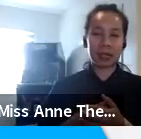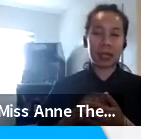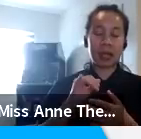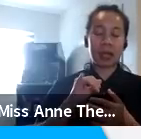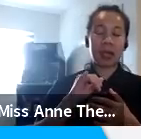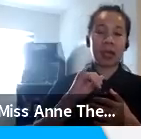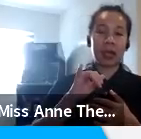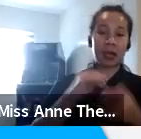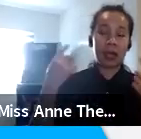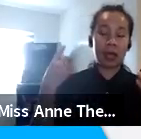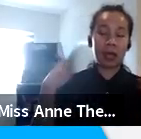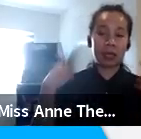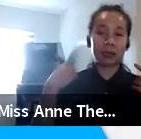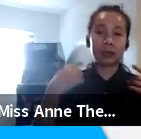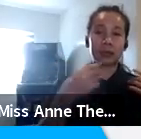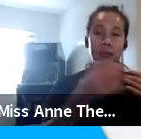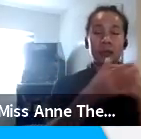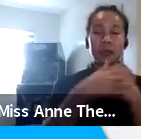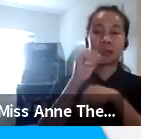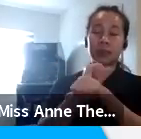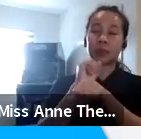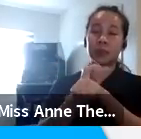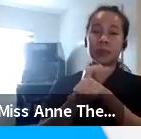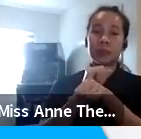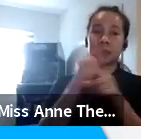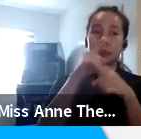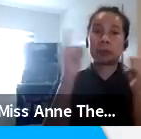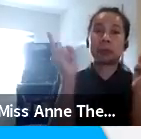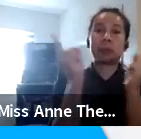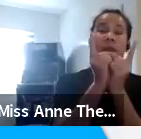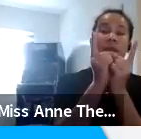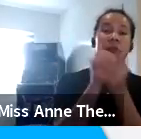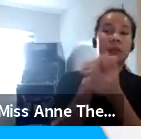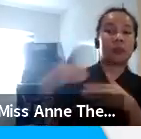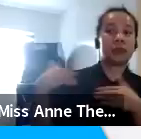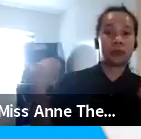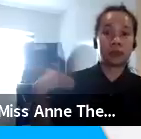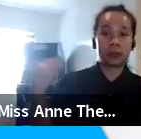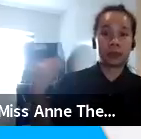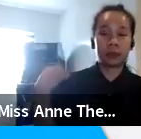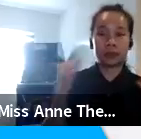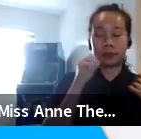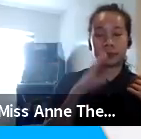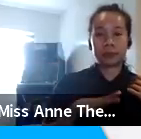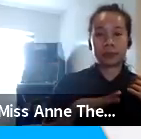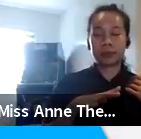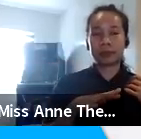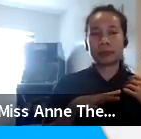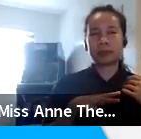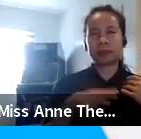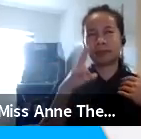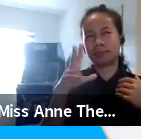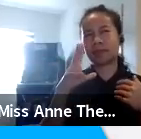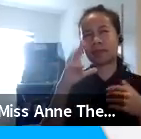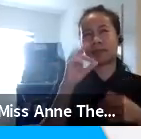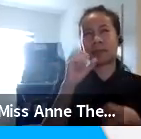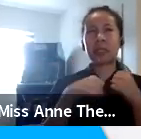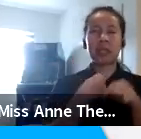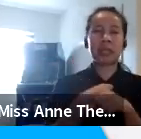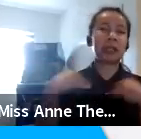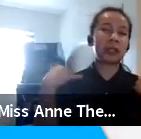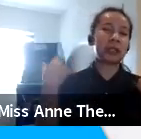work when I happened to meet this young lady who is about 3 years younger than me that